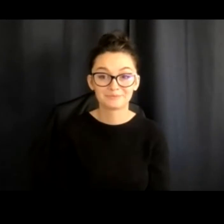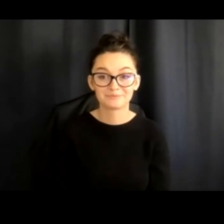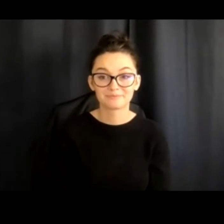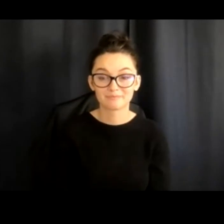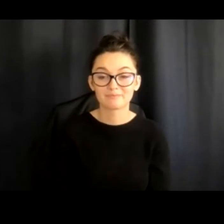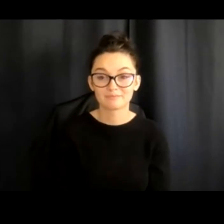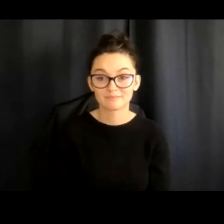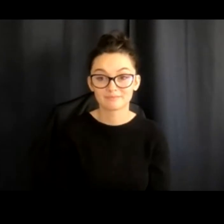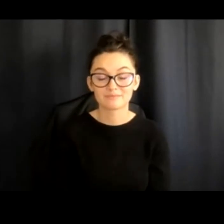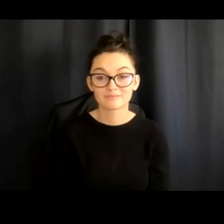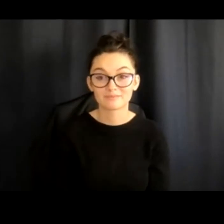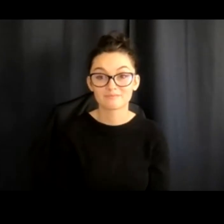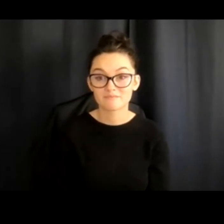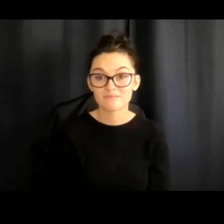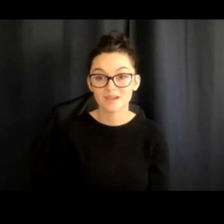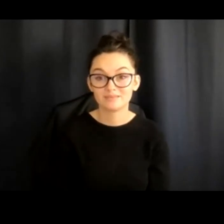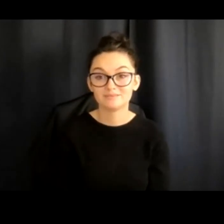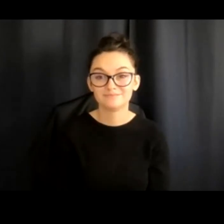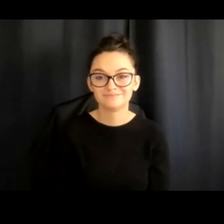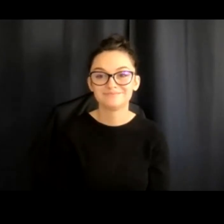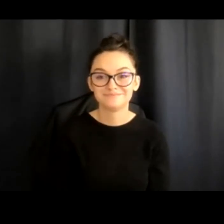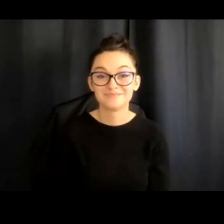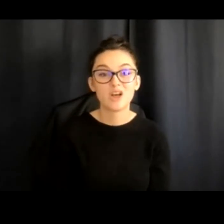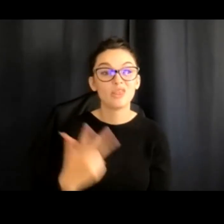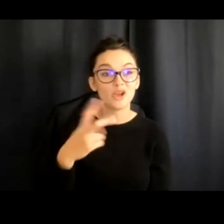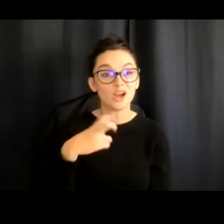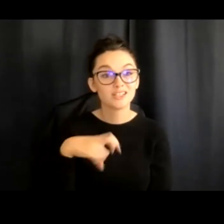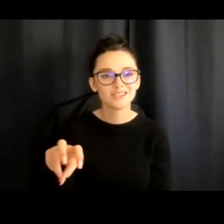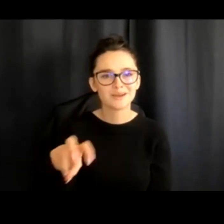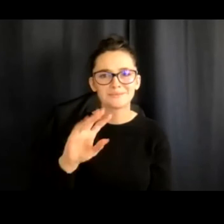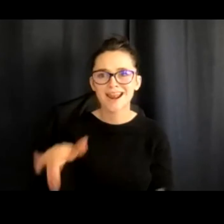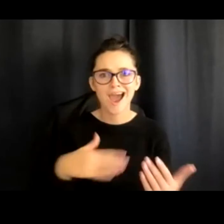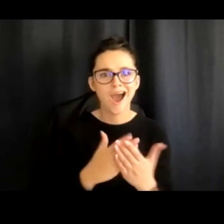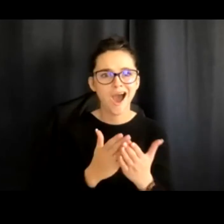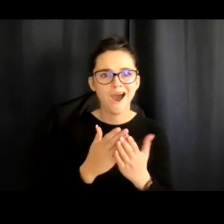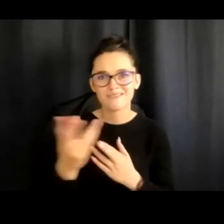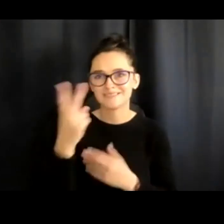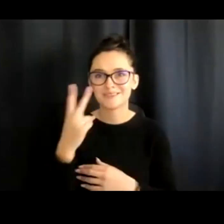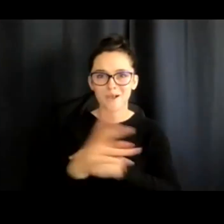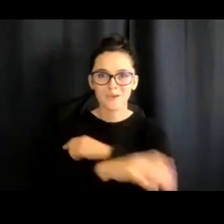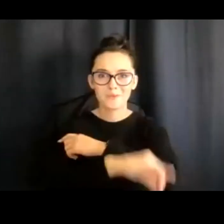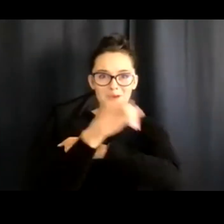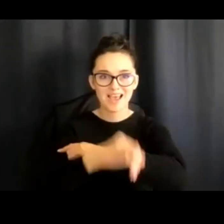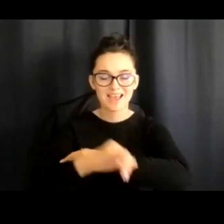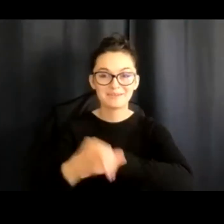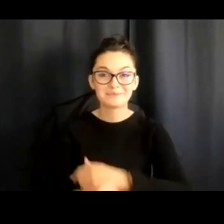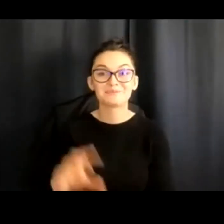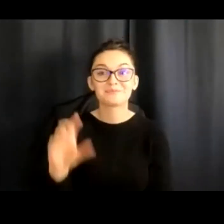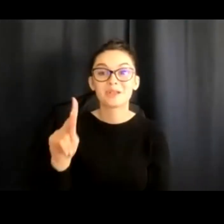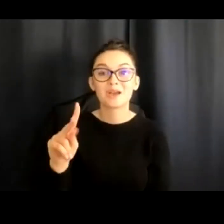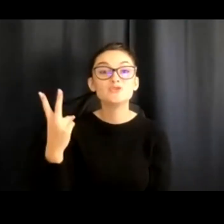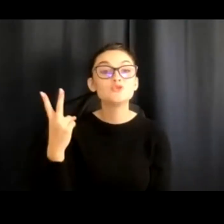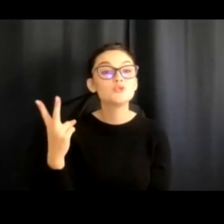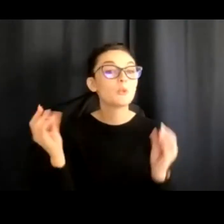3 trips and whales on all the trips. Wow, what a great day. It's beautiful there. Okay, we'll take 2